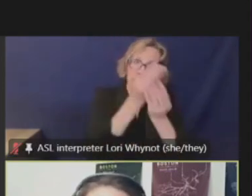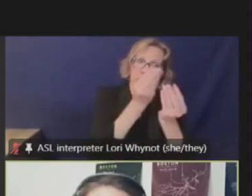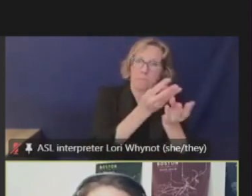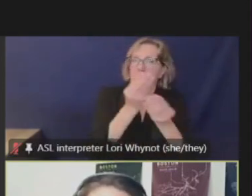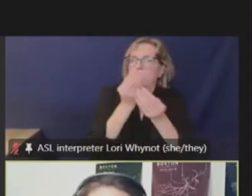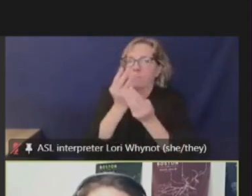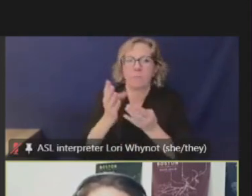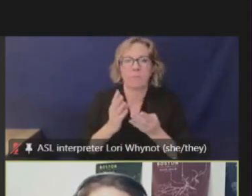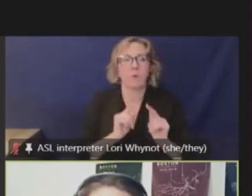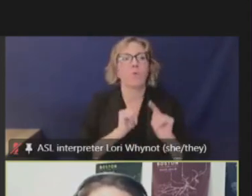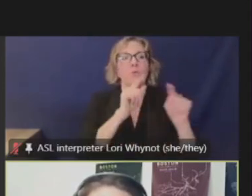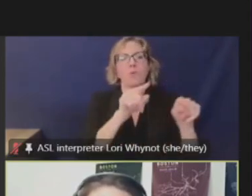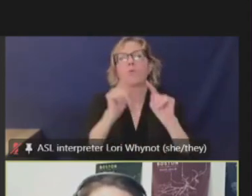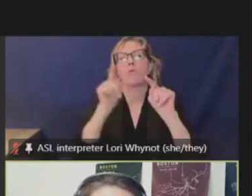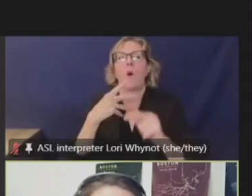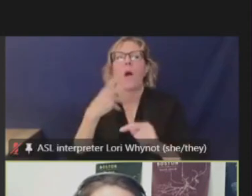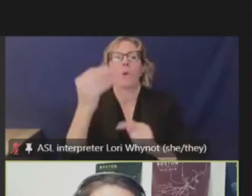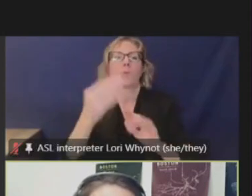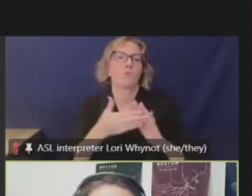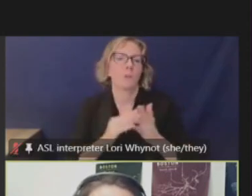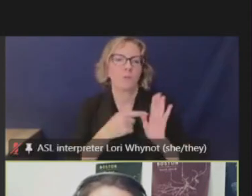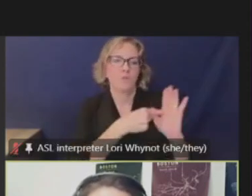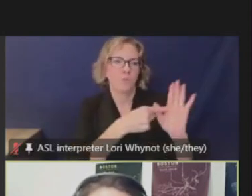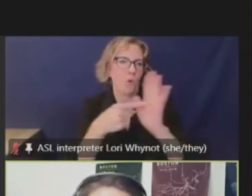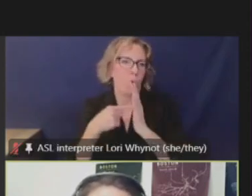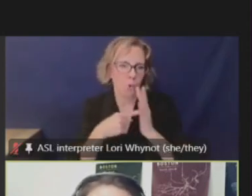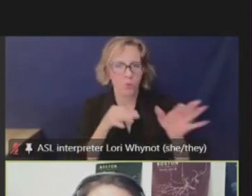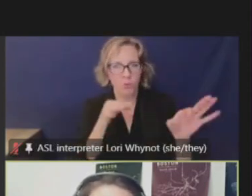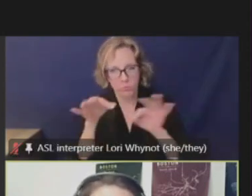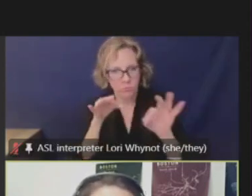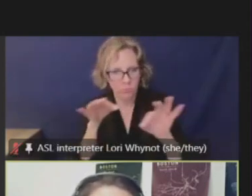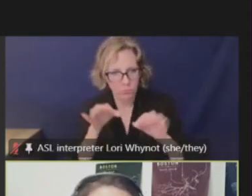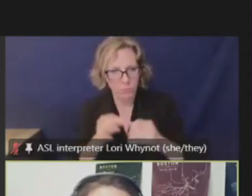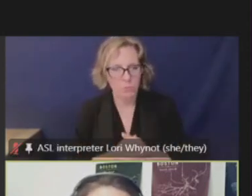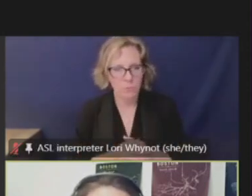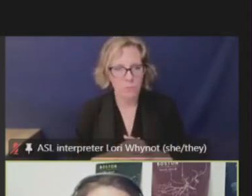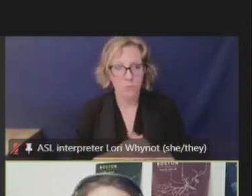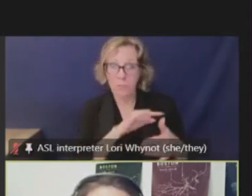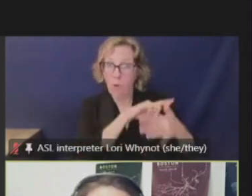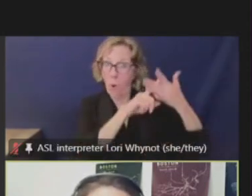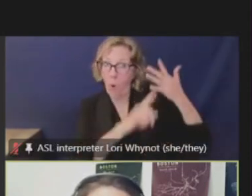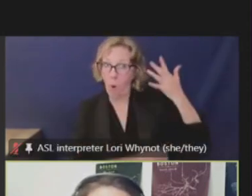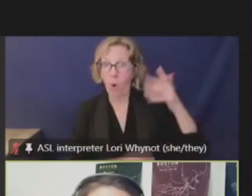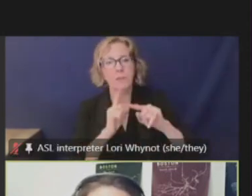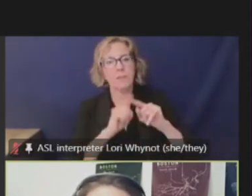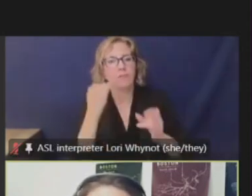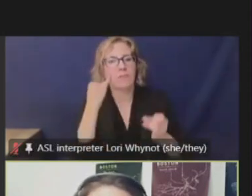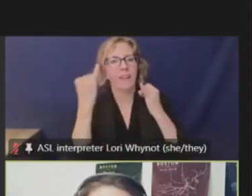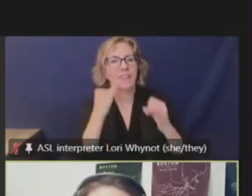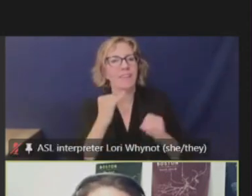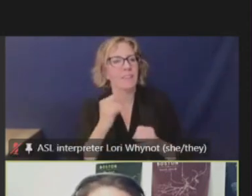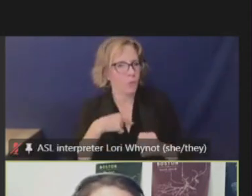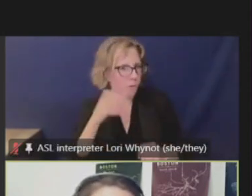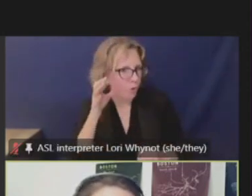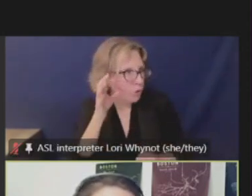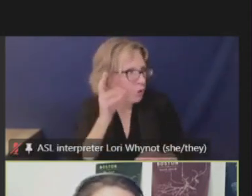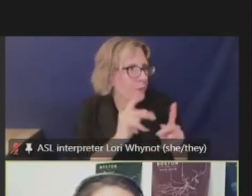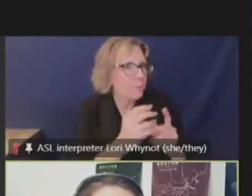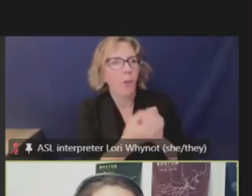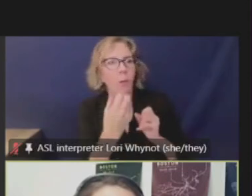some of the engagement options that we've heard people ask for and that we're proposing to try out. On to the next